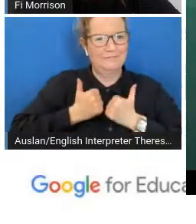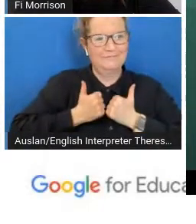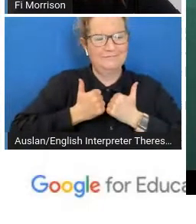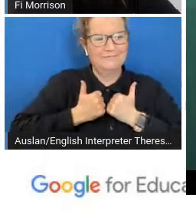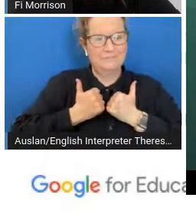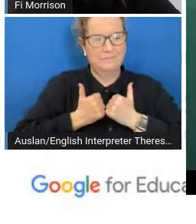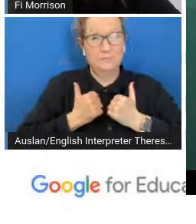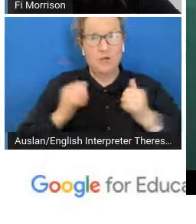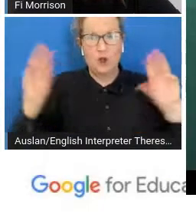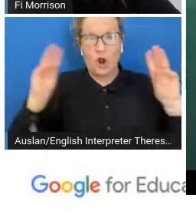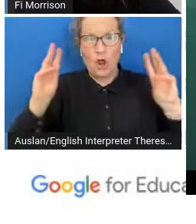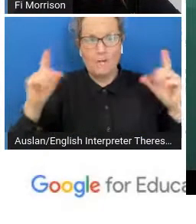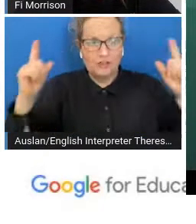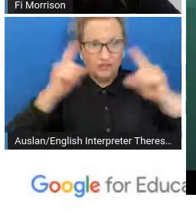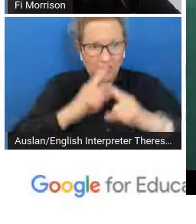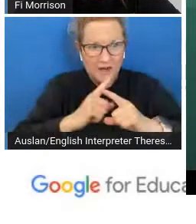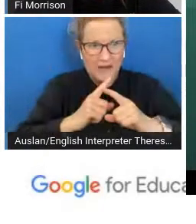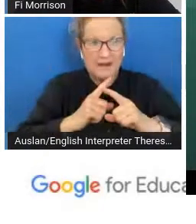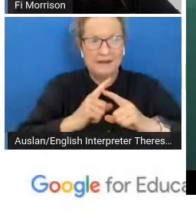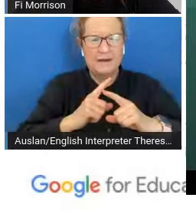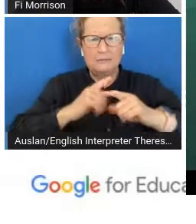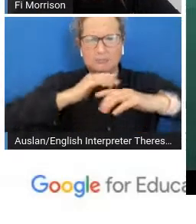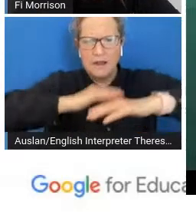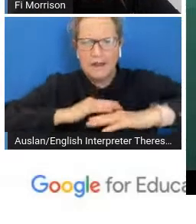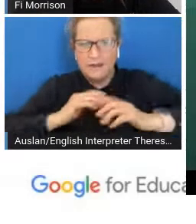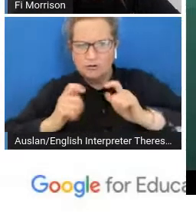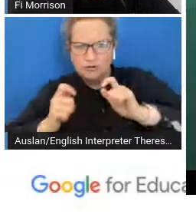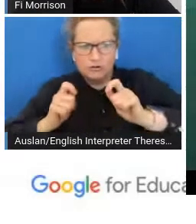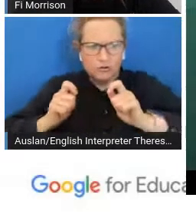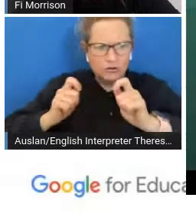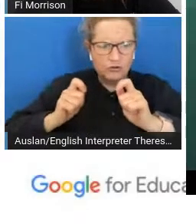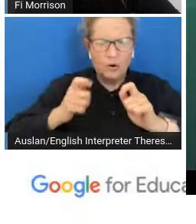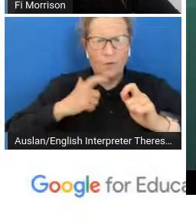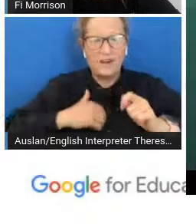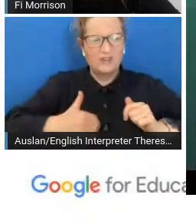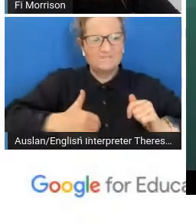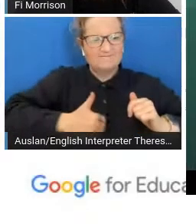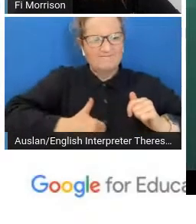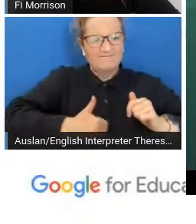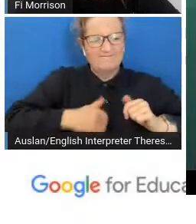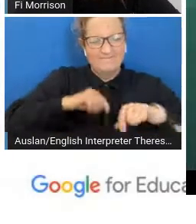with the land, we need to dip into those knowledges and those instincts more than ever.